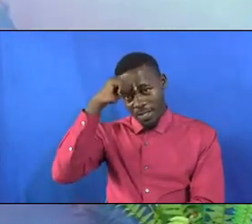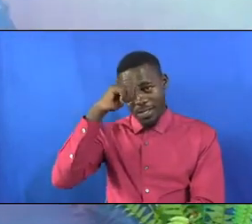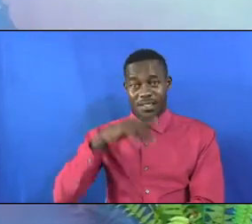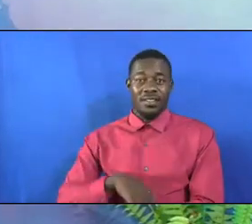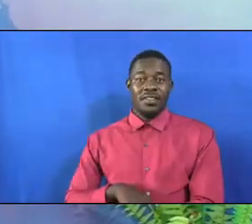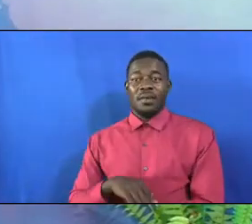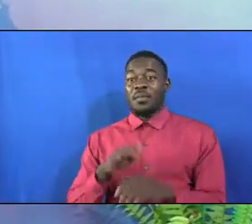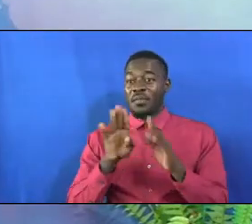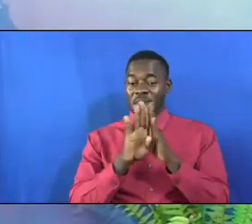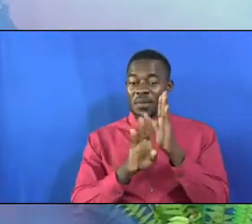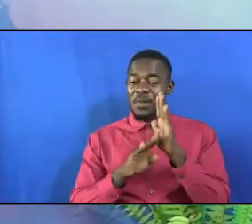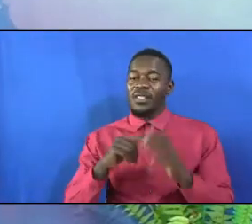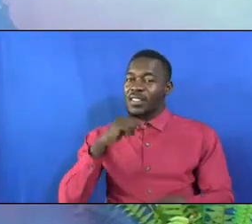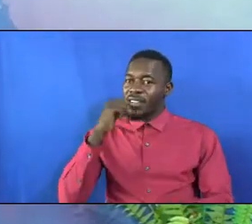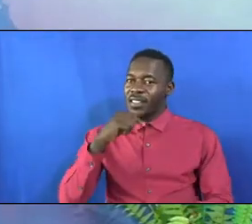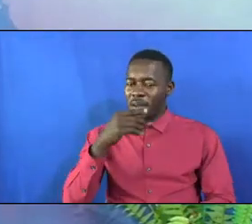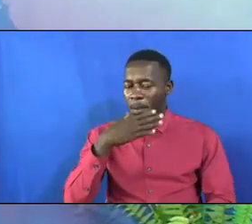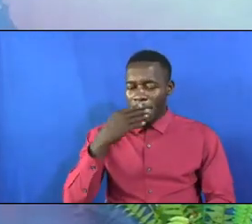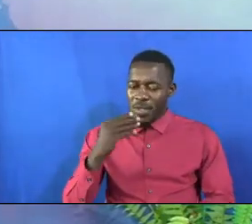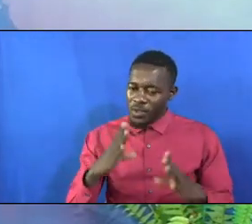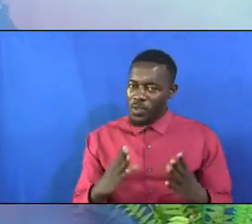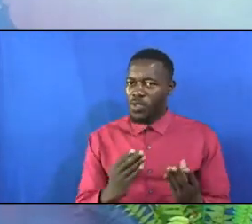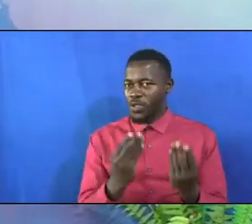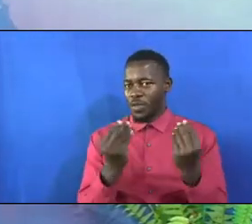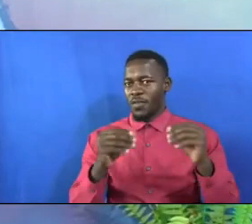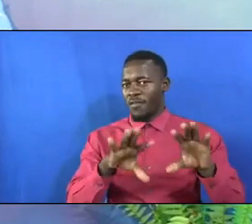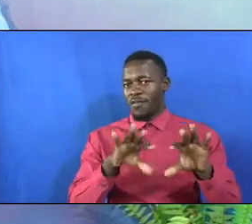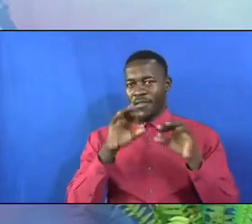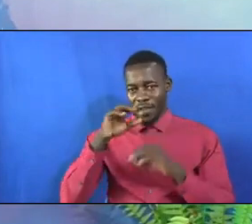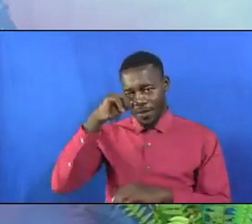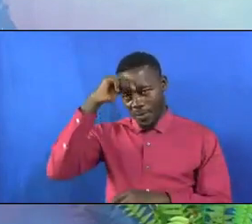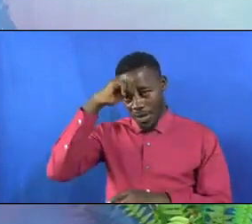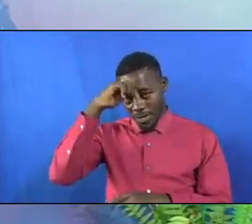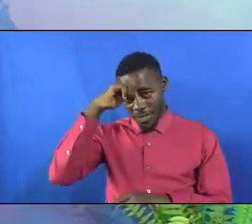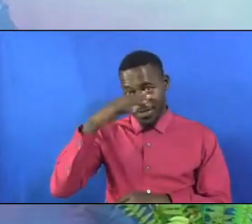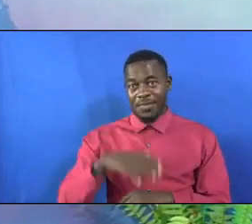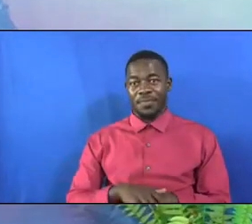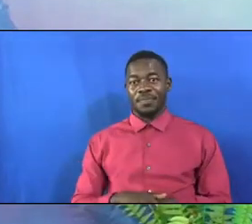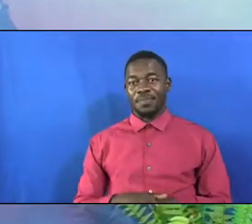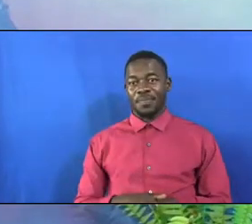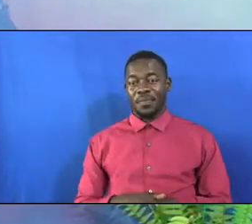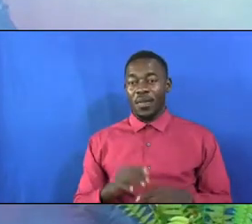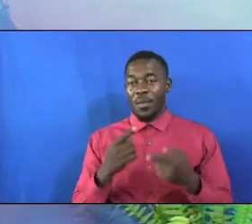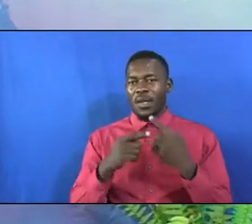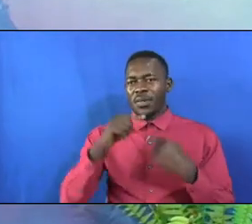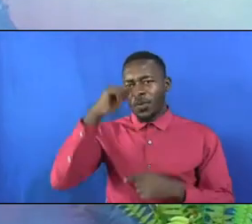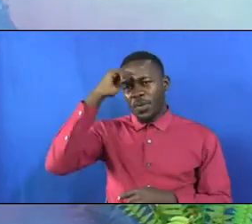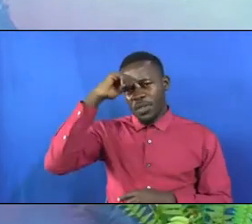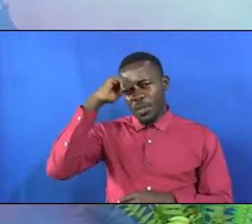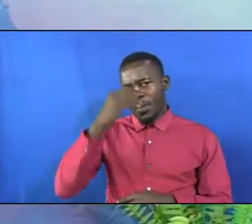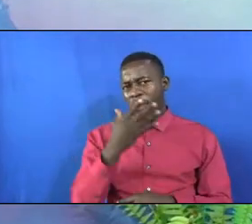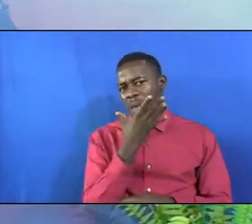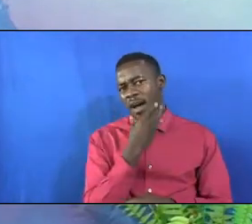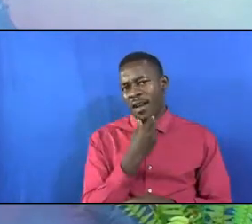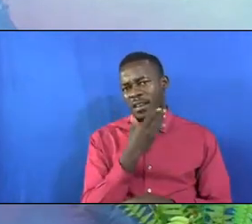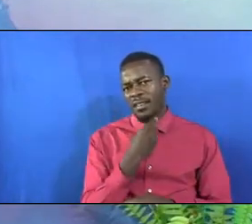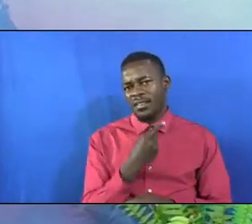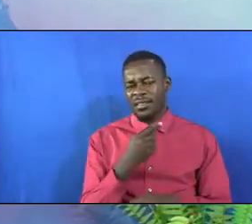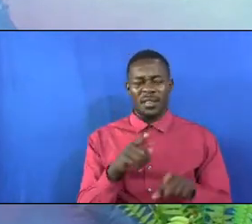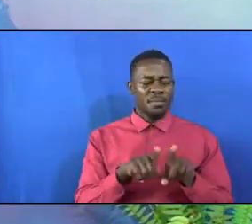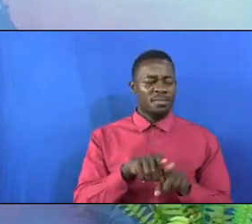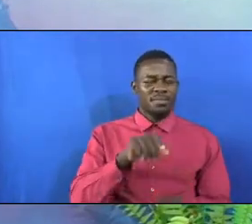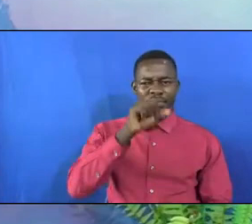deal wisely with these people. But you know what, children of God? The wisdom of man is